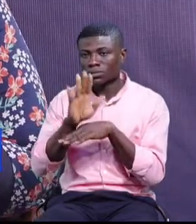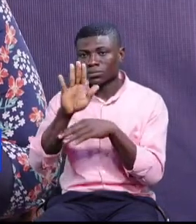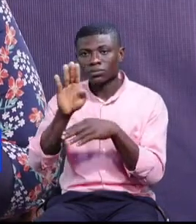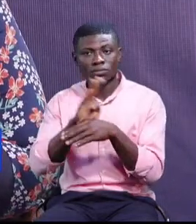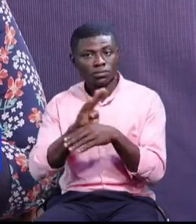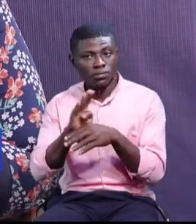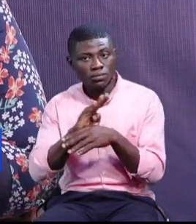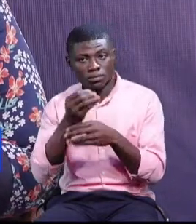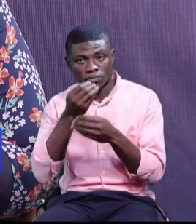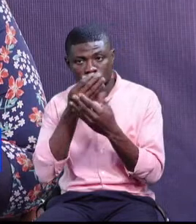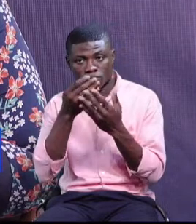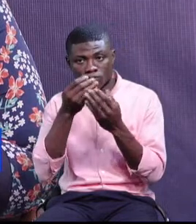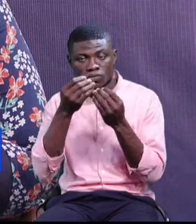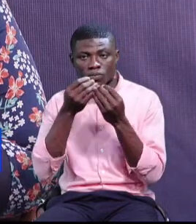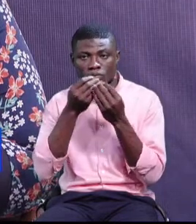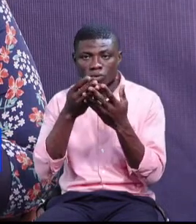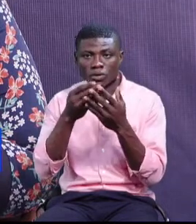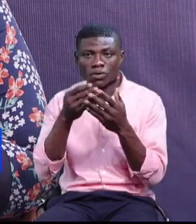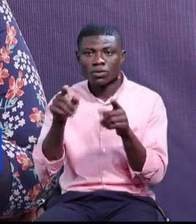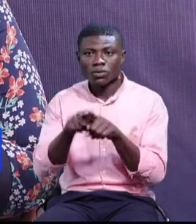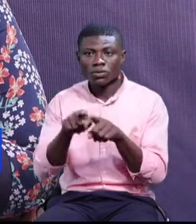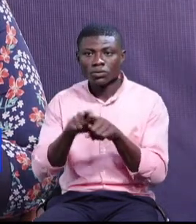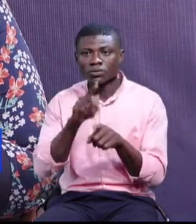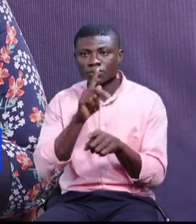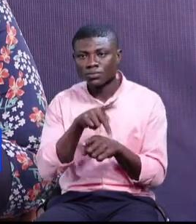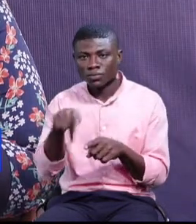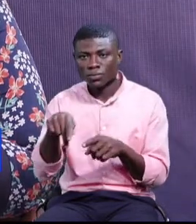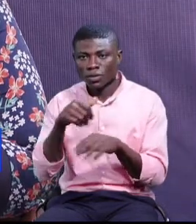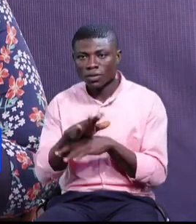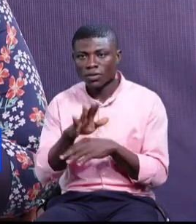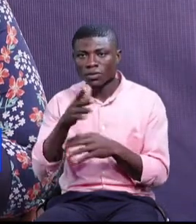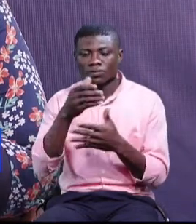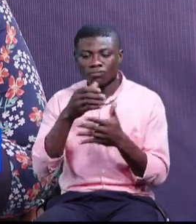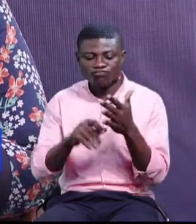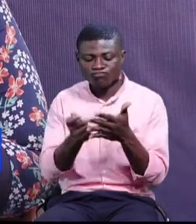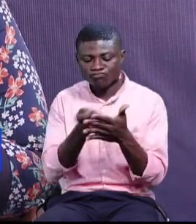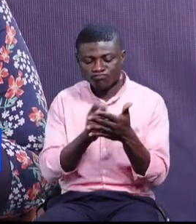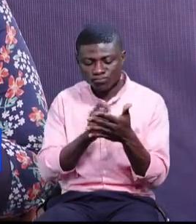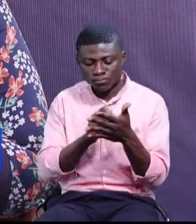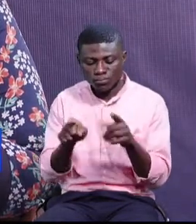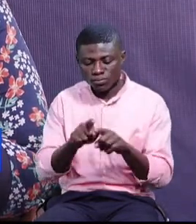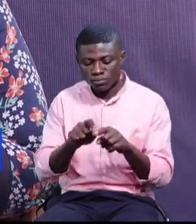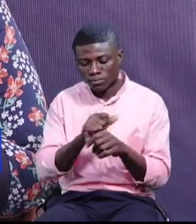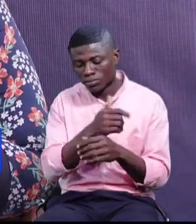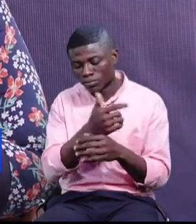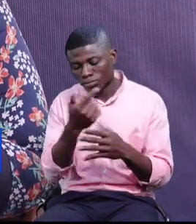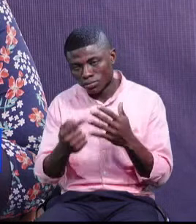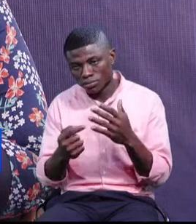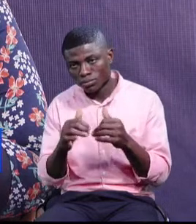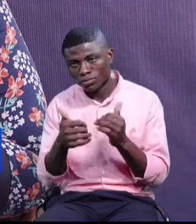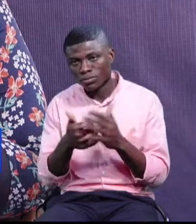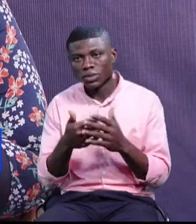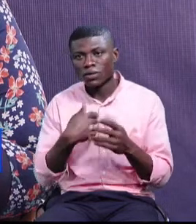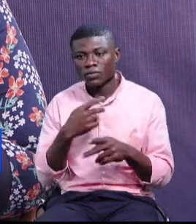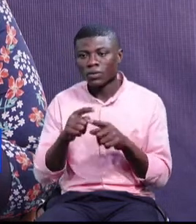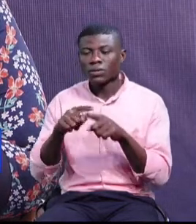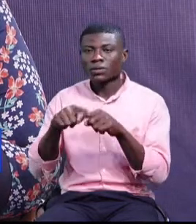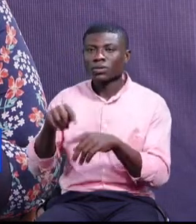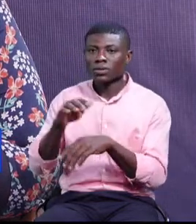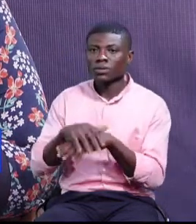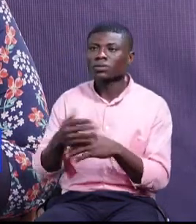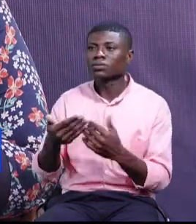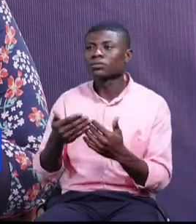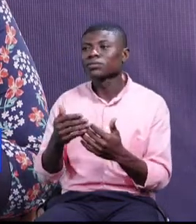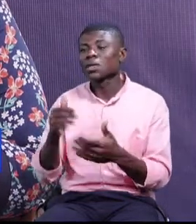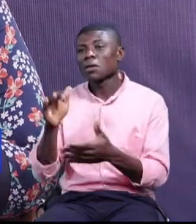business details, you send their passports, you fill your form and all that. So if they have dependents, you are bringing